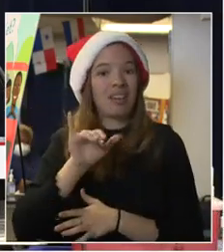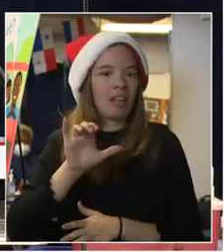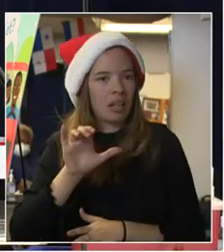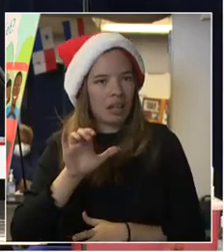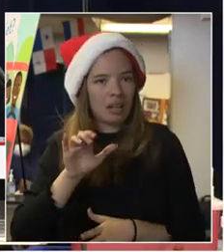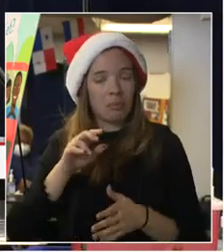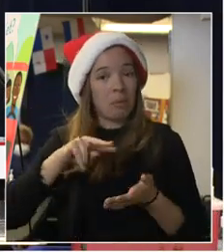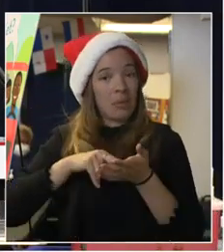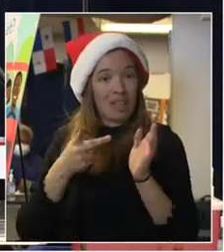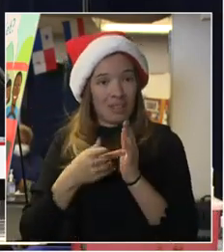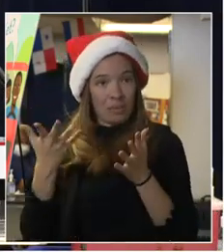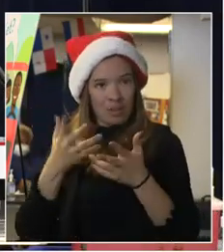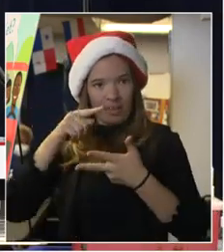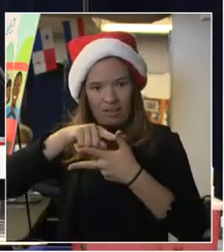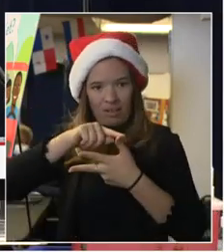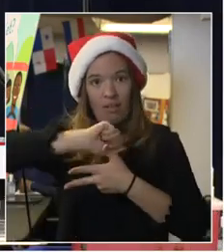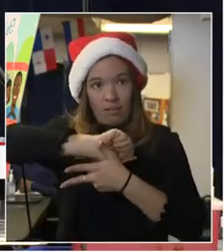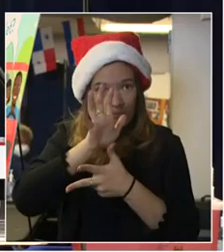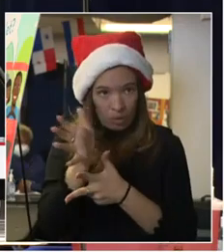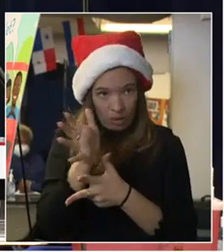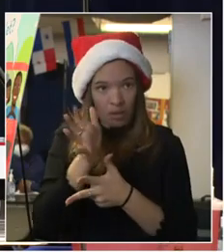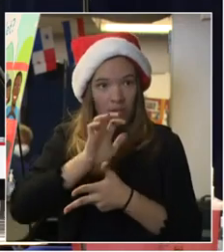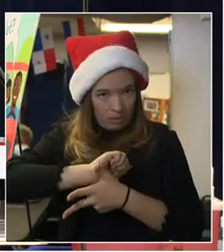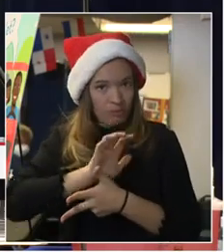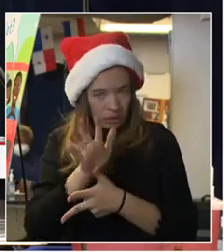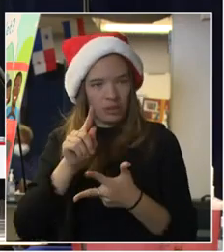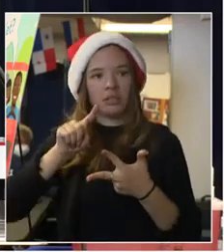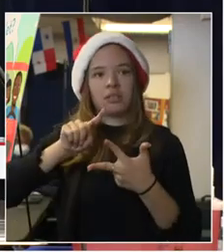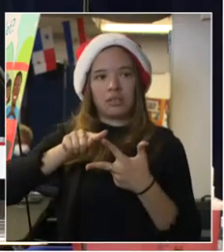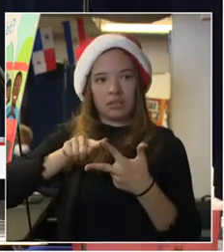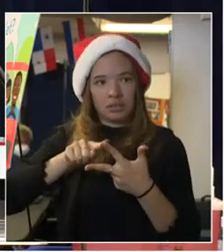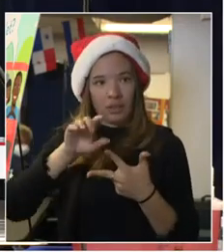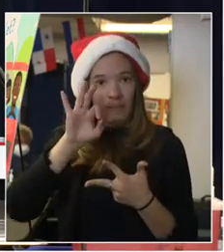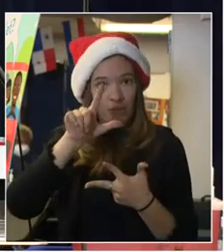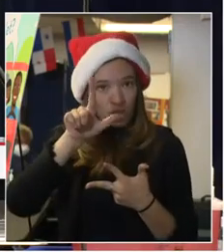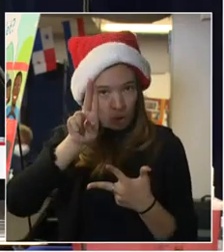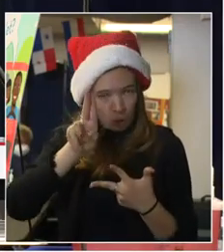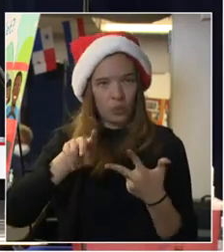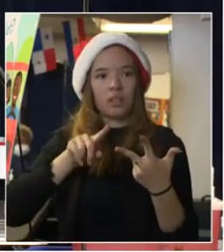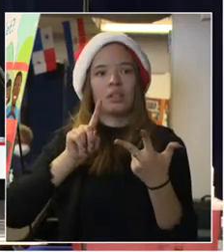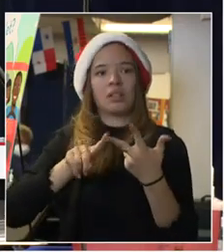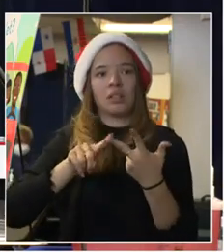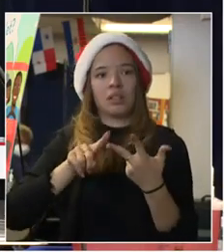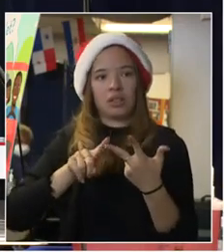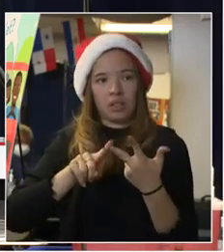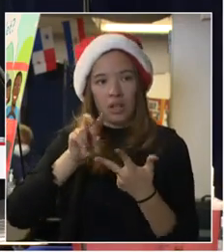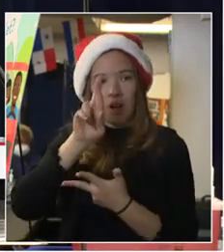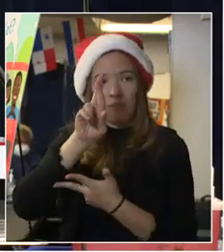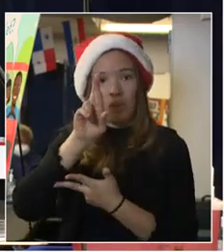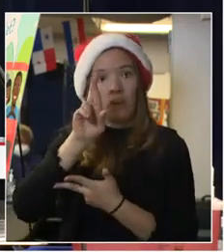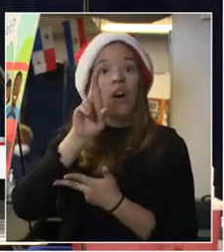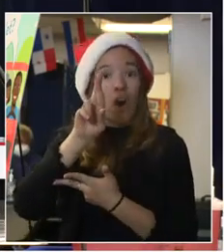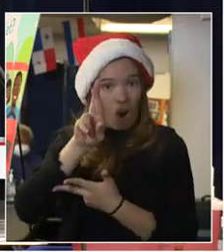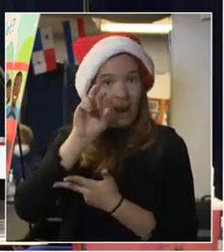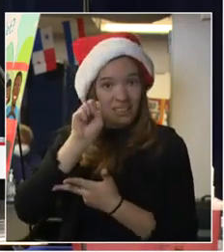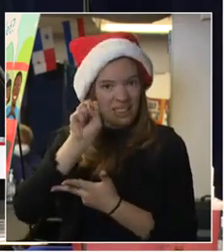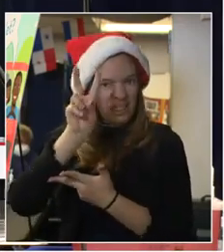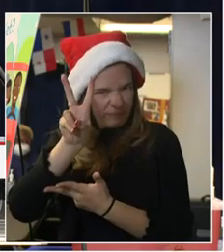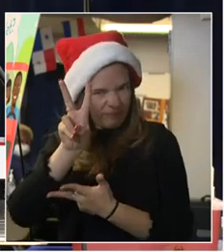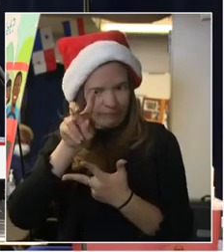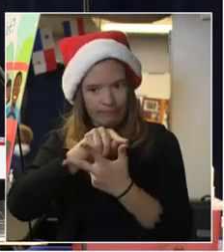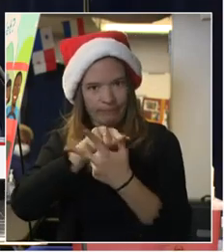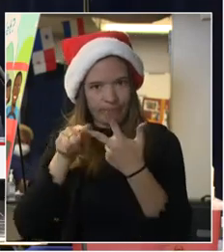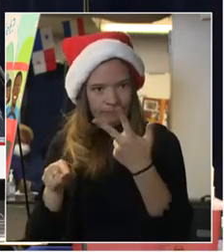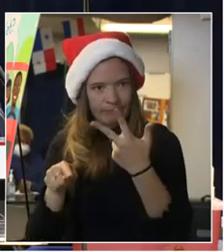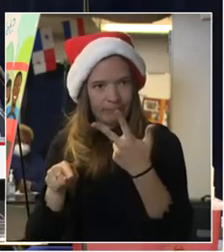and RSV, which all are categorized as respiratory type of illnesses.